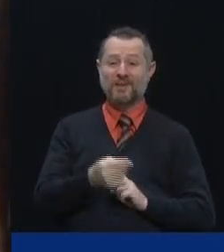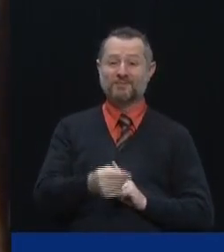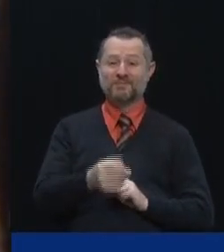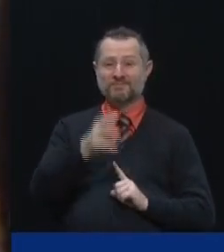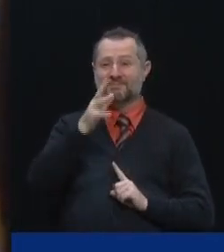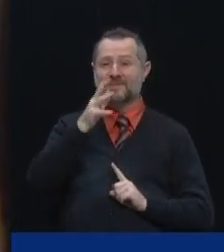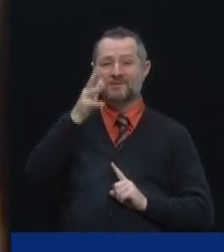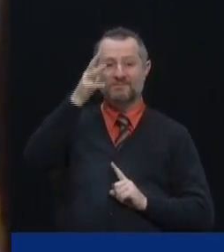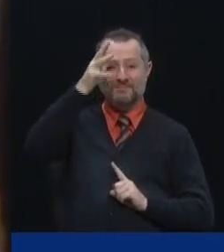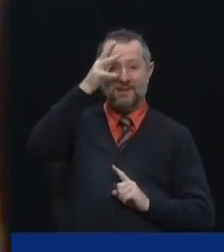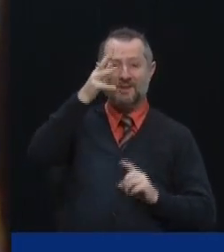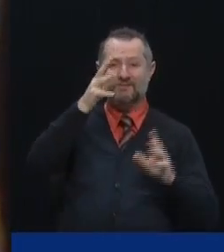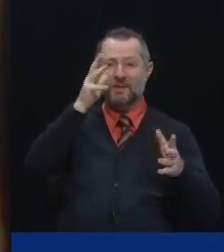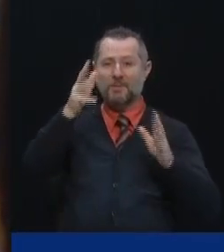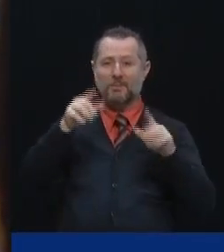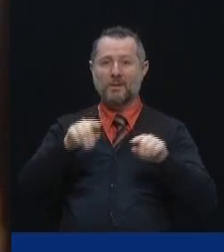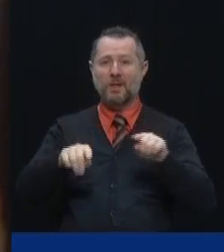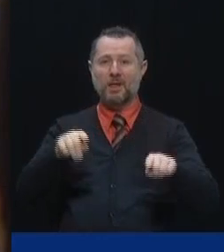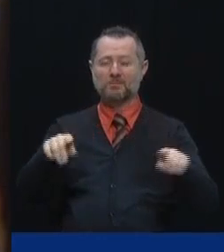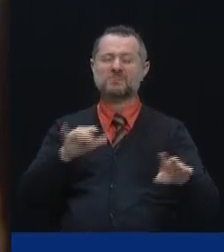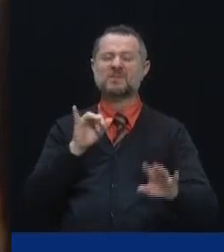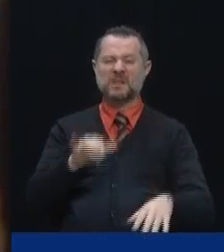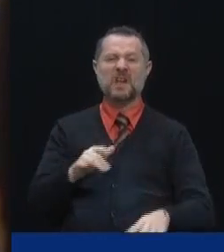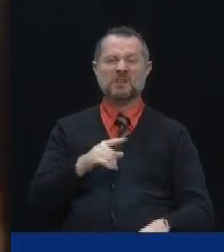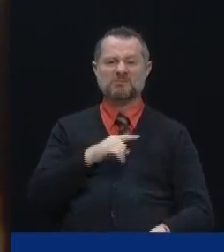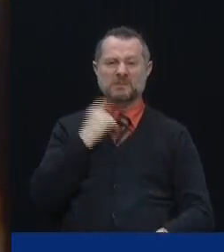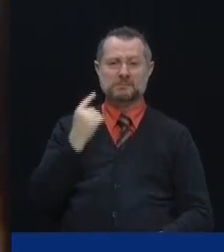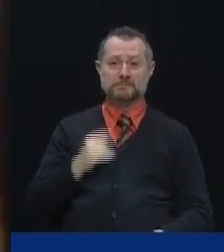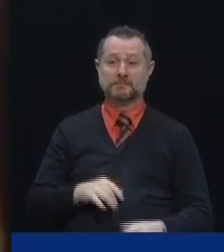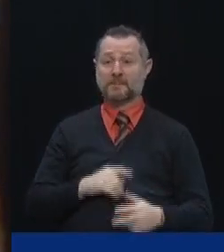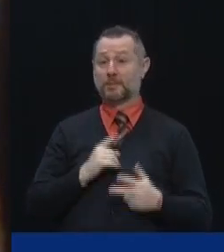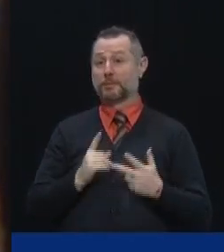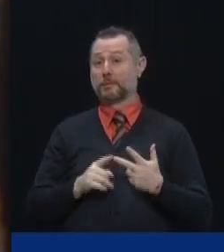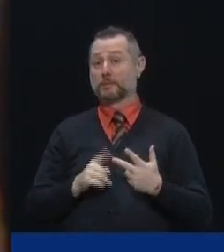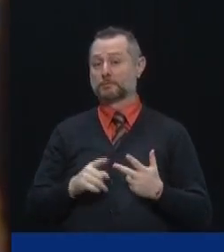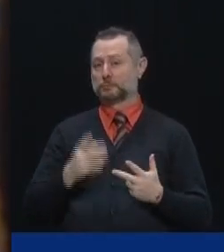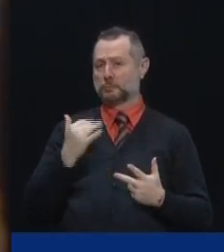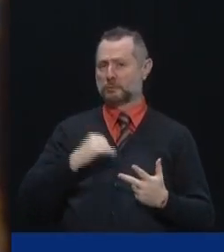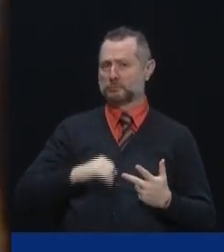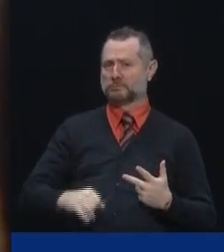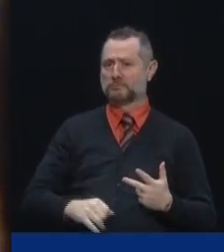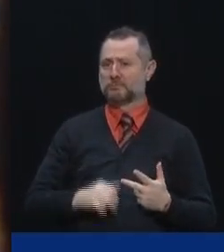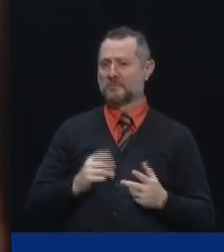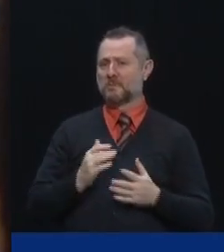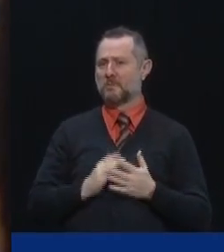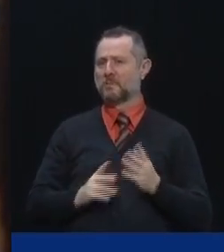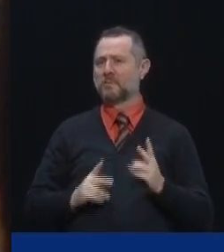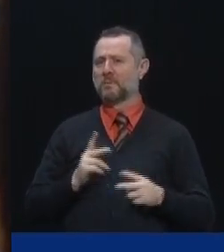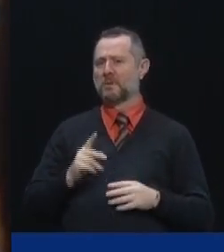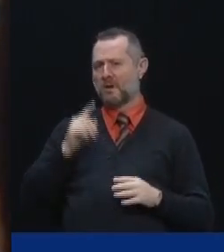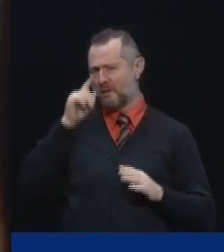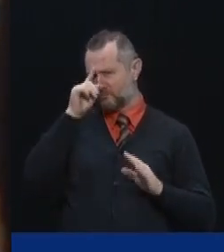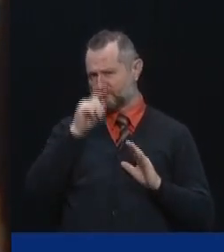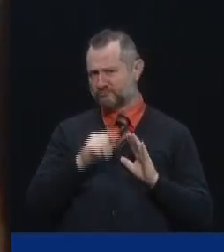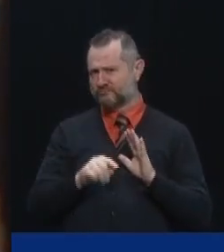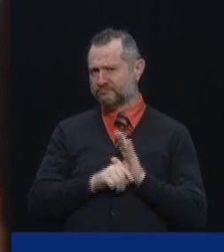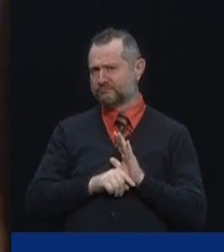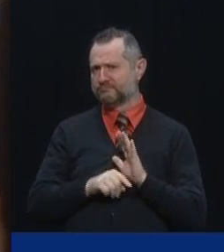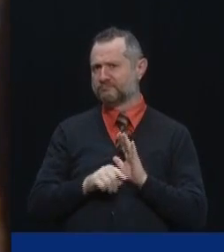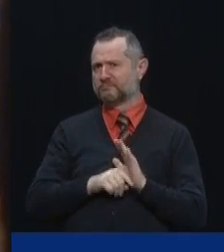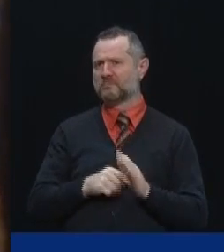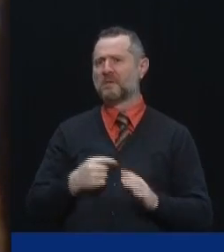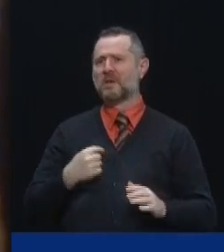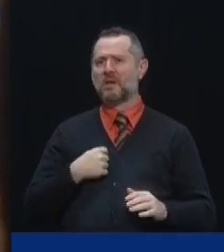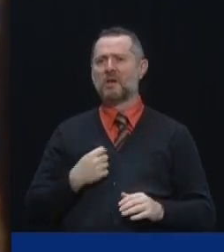else. The third theory is the skeptic theory. I'm part in the skeptic